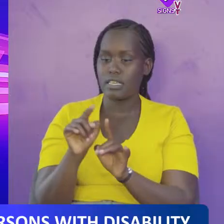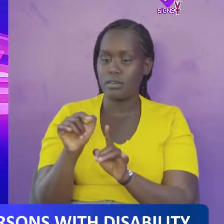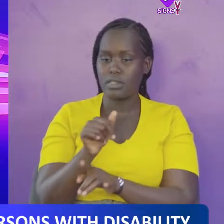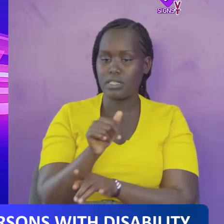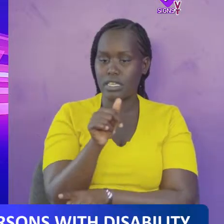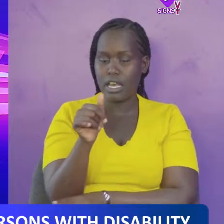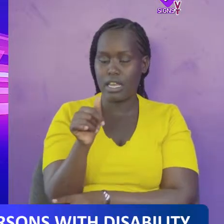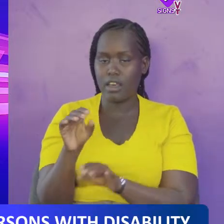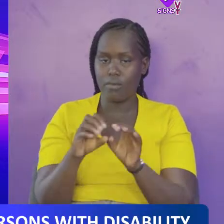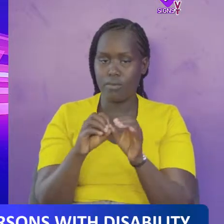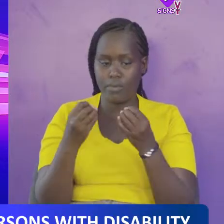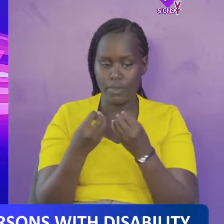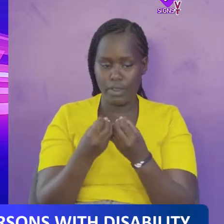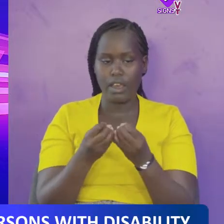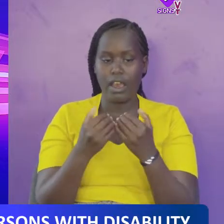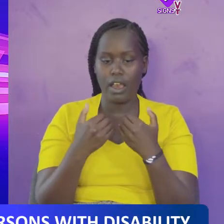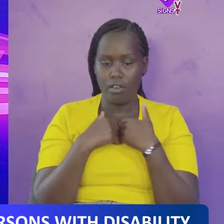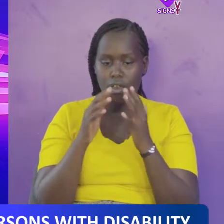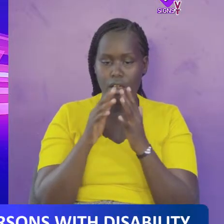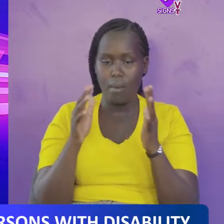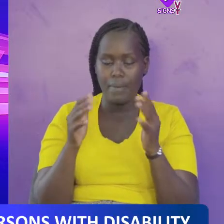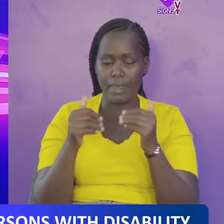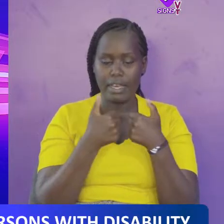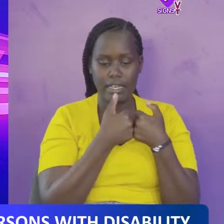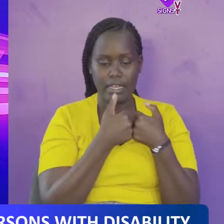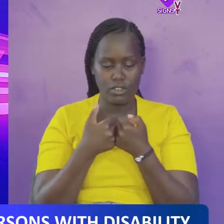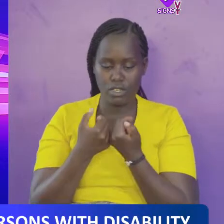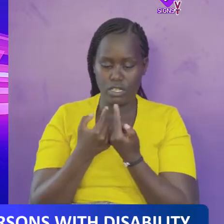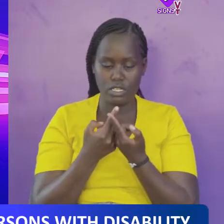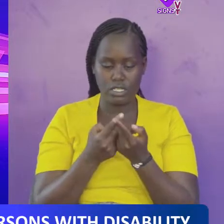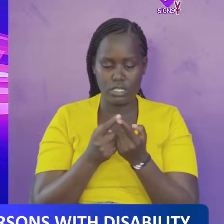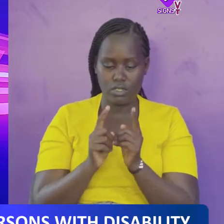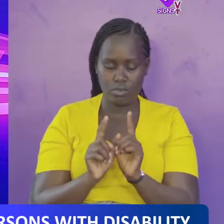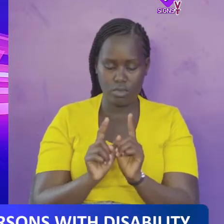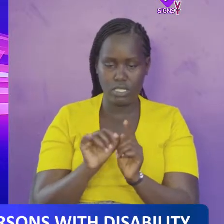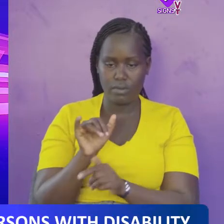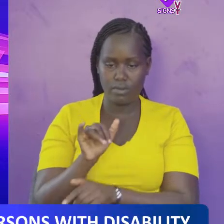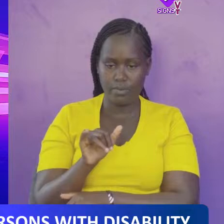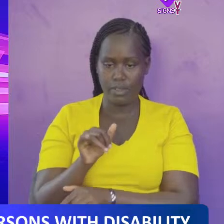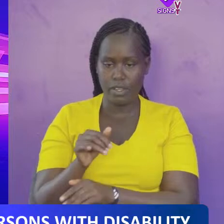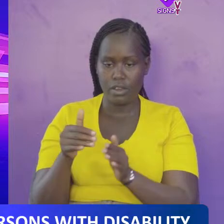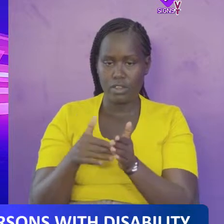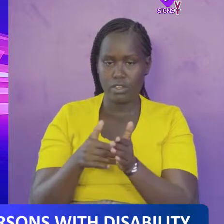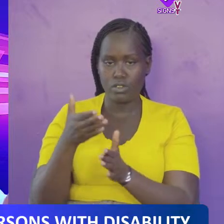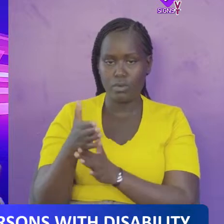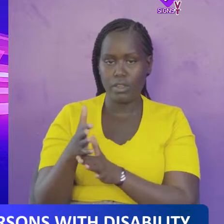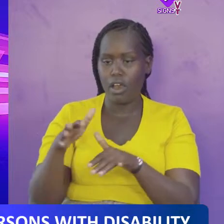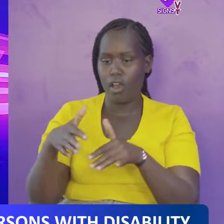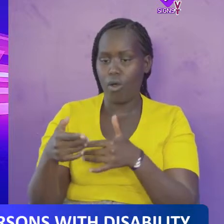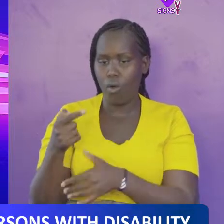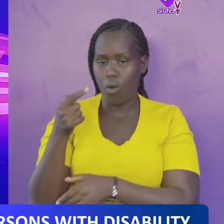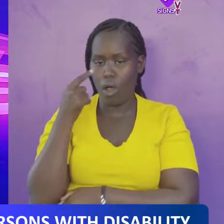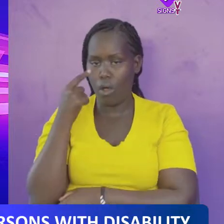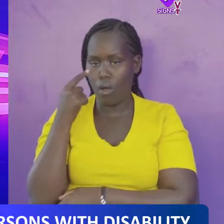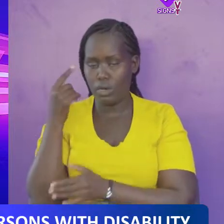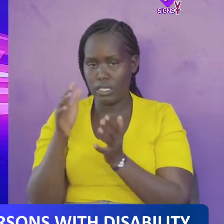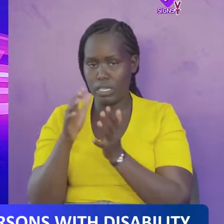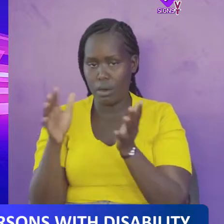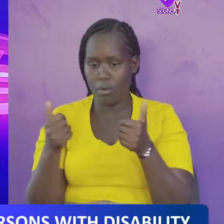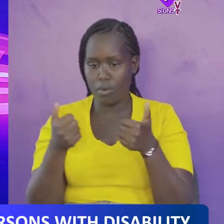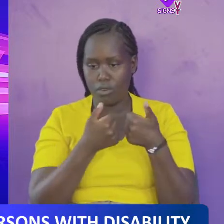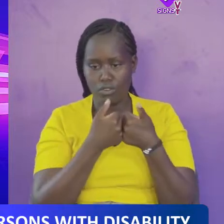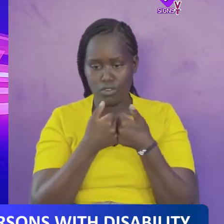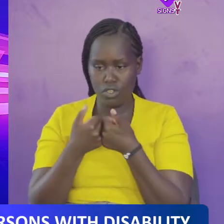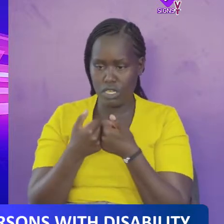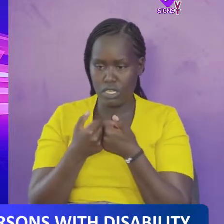funding is a big challenge, but does it just stop there from funding, or are we seeing more challenges as